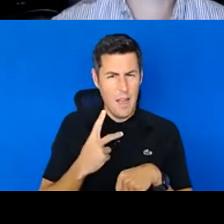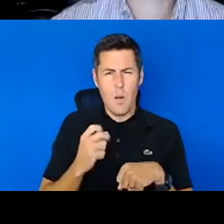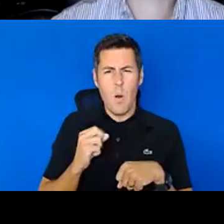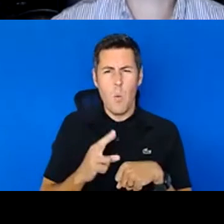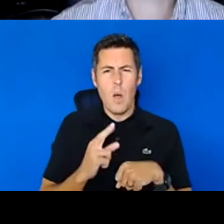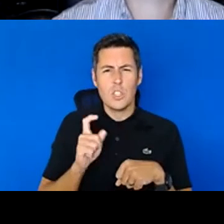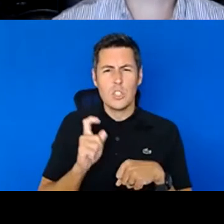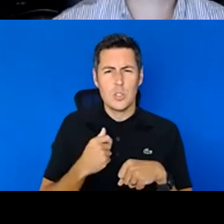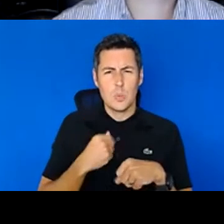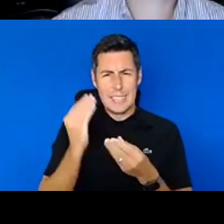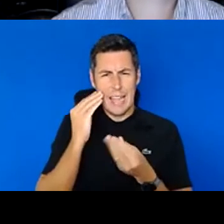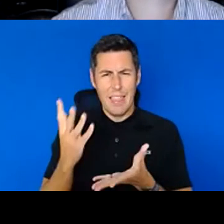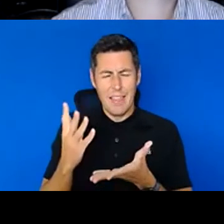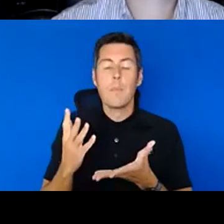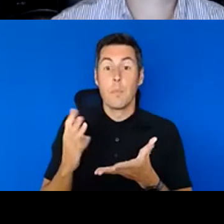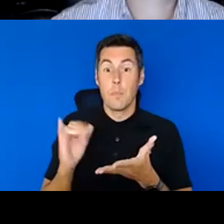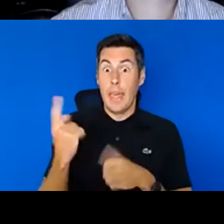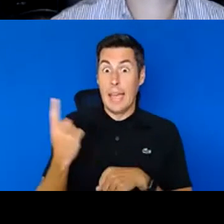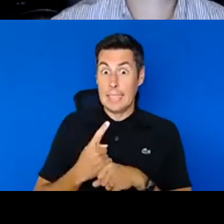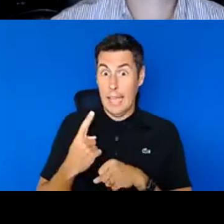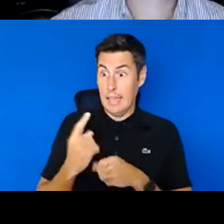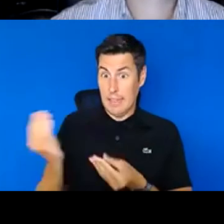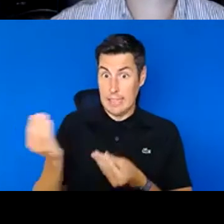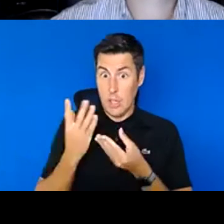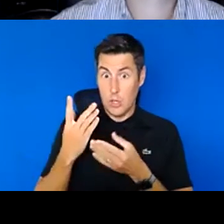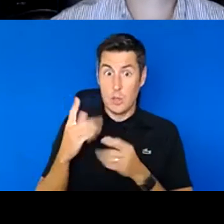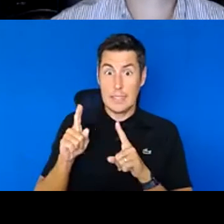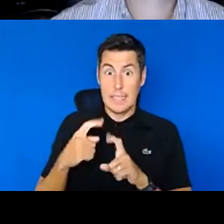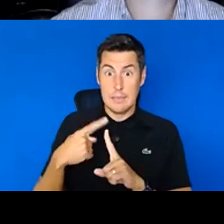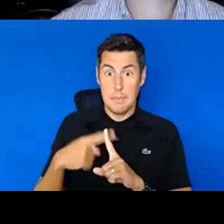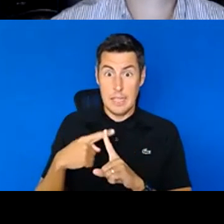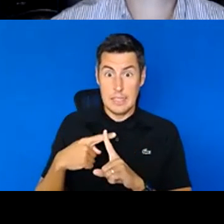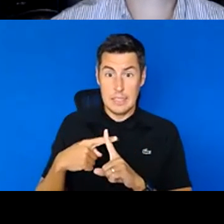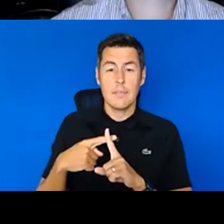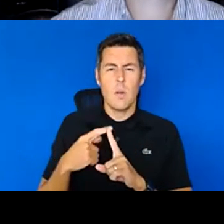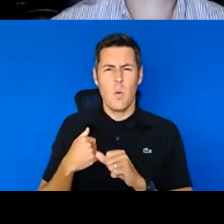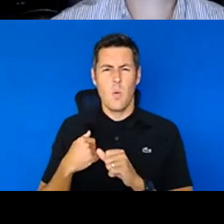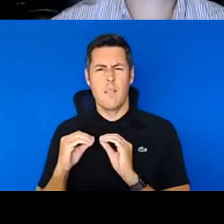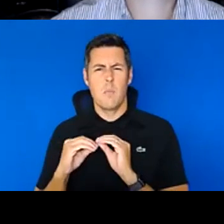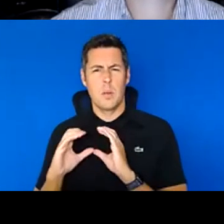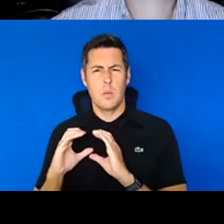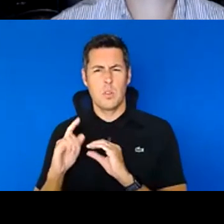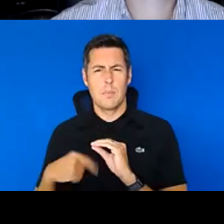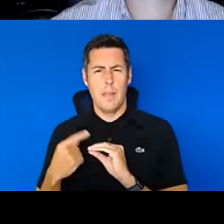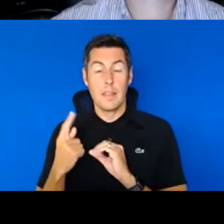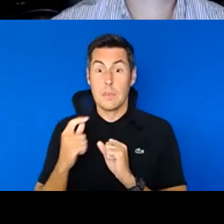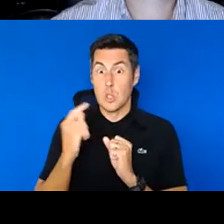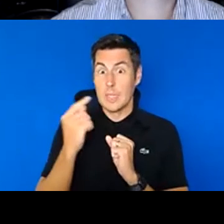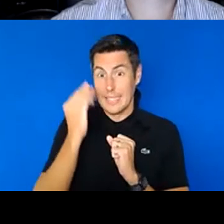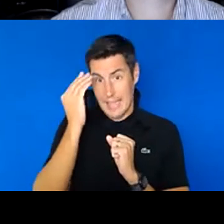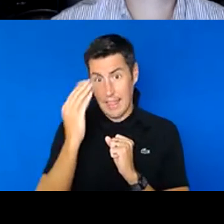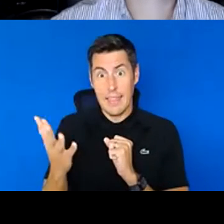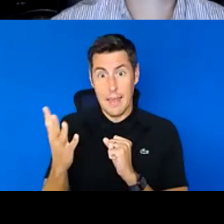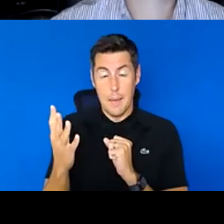Yeah, you would cancel them. In fact, I think we're going to be having some more communications to go out. But you would counsel them